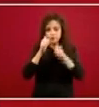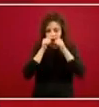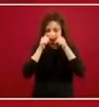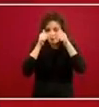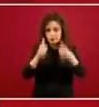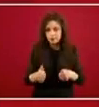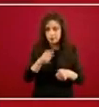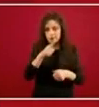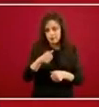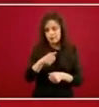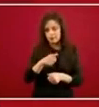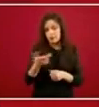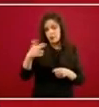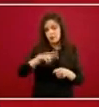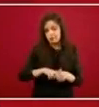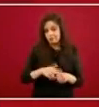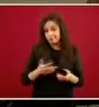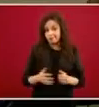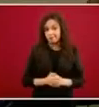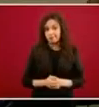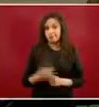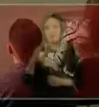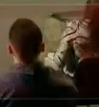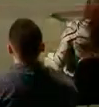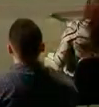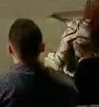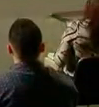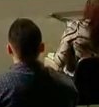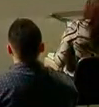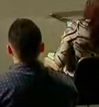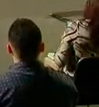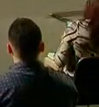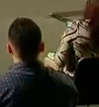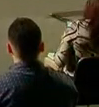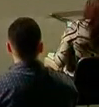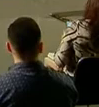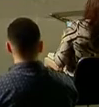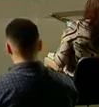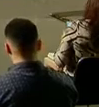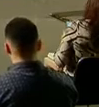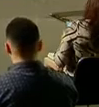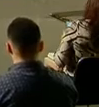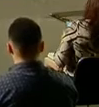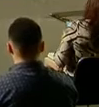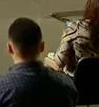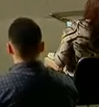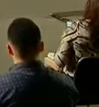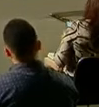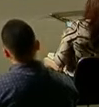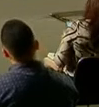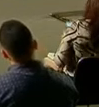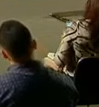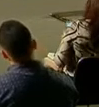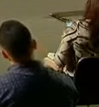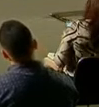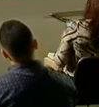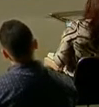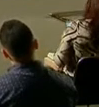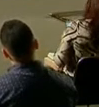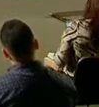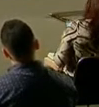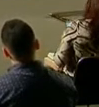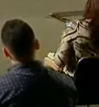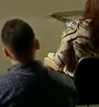it decreases the response capacity of our overall health system, but we